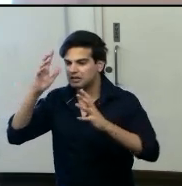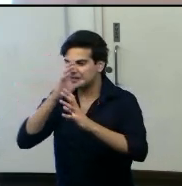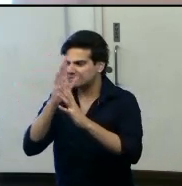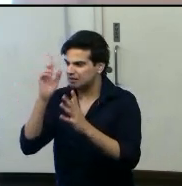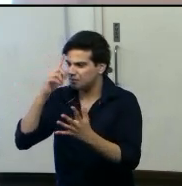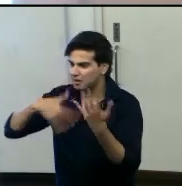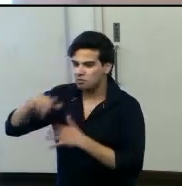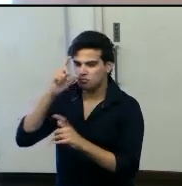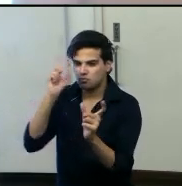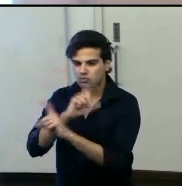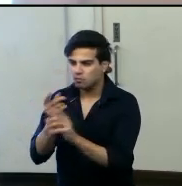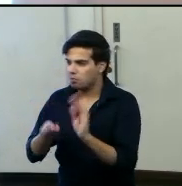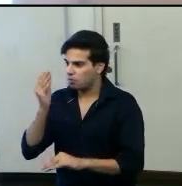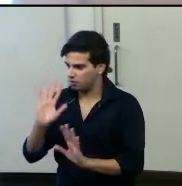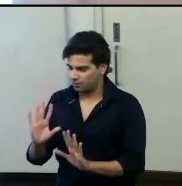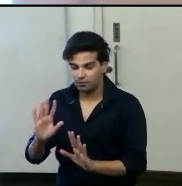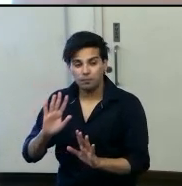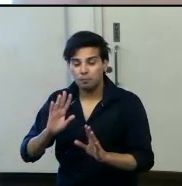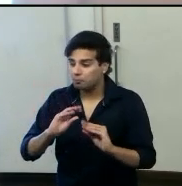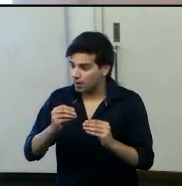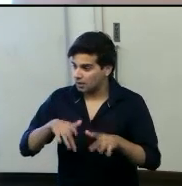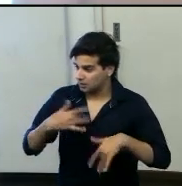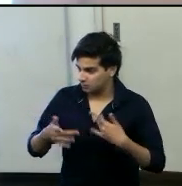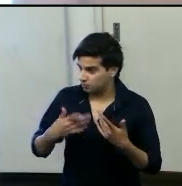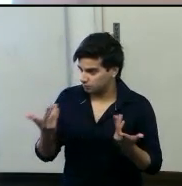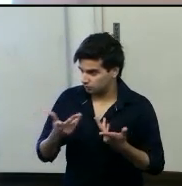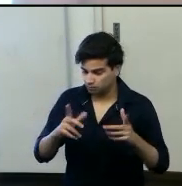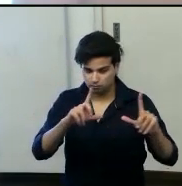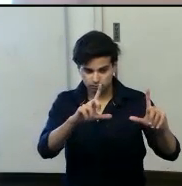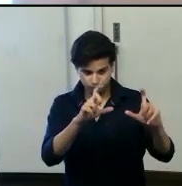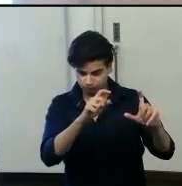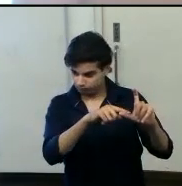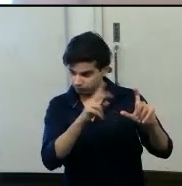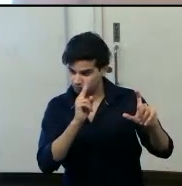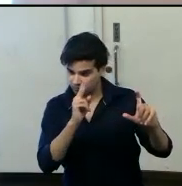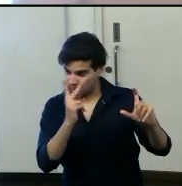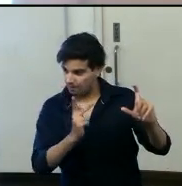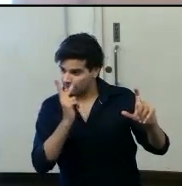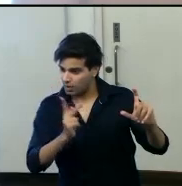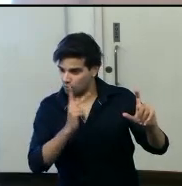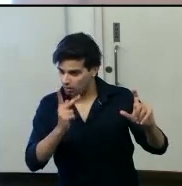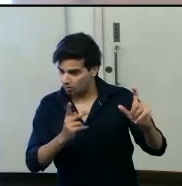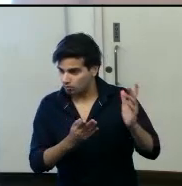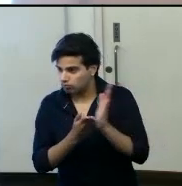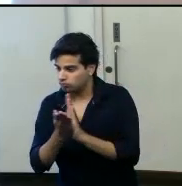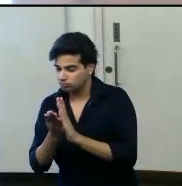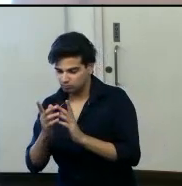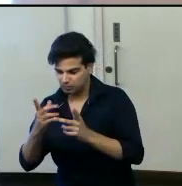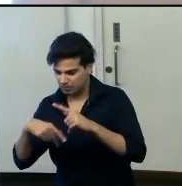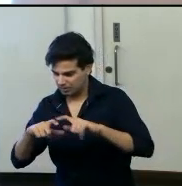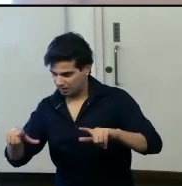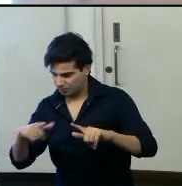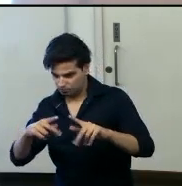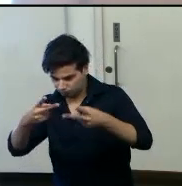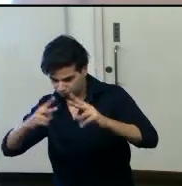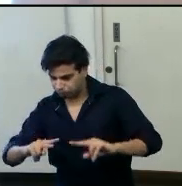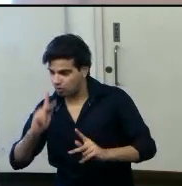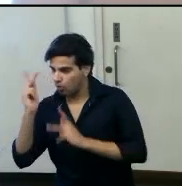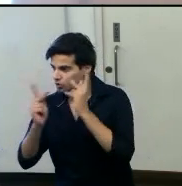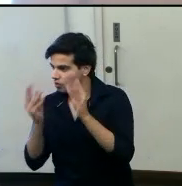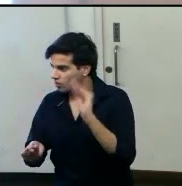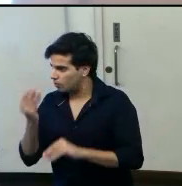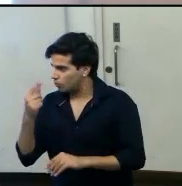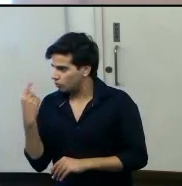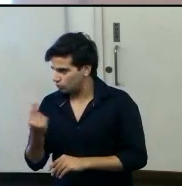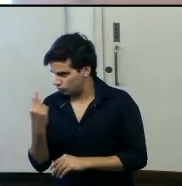So see, it's interesting that if I have to write, I use a visual form to create that form, and